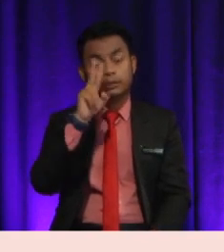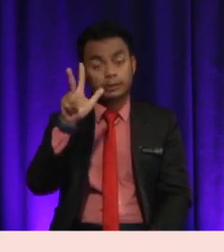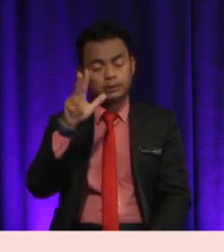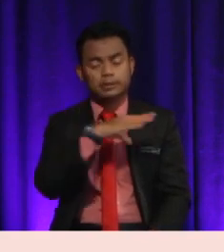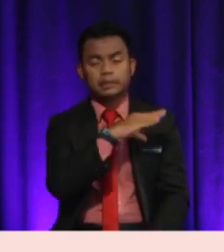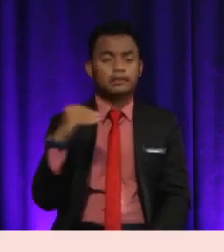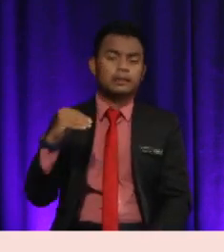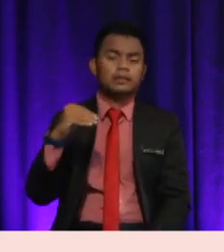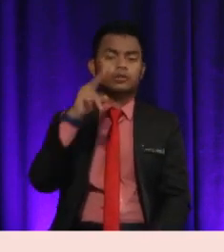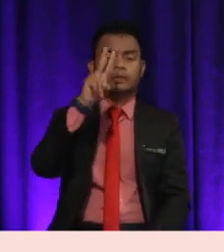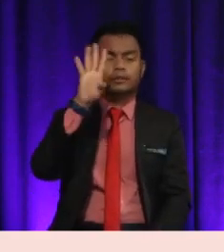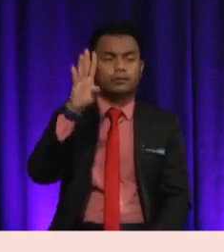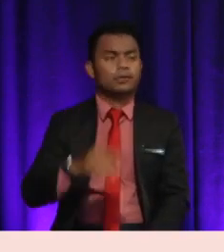this?